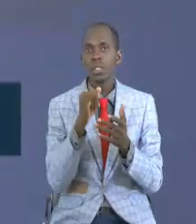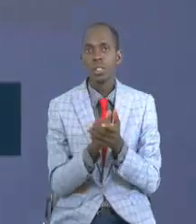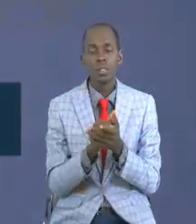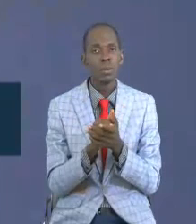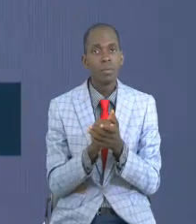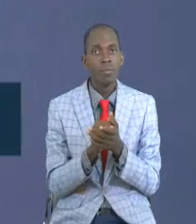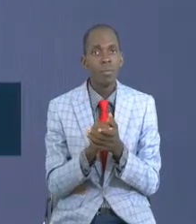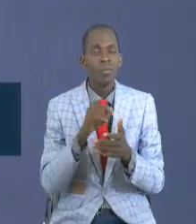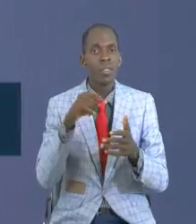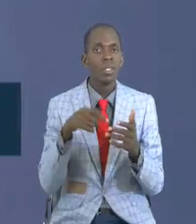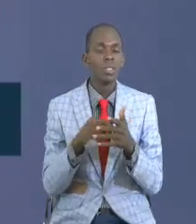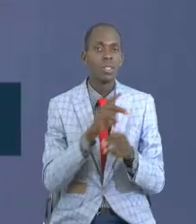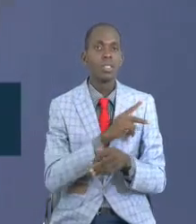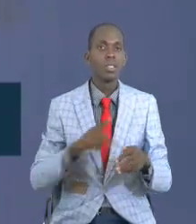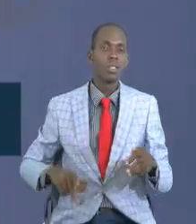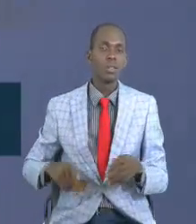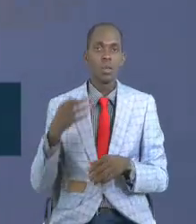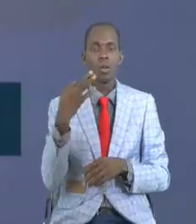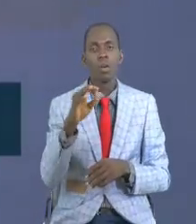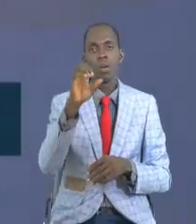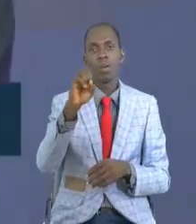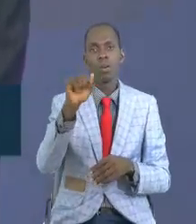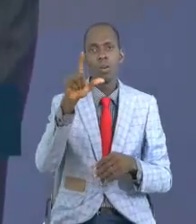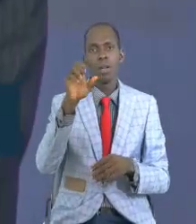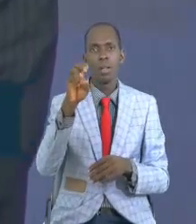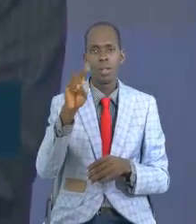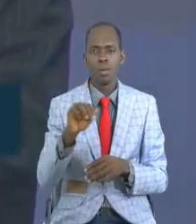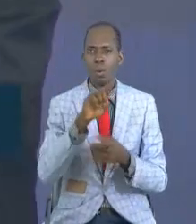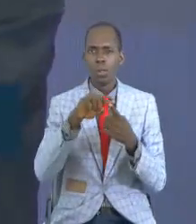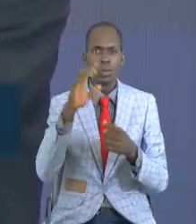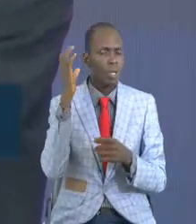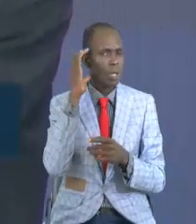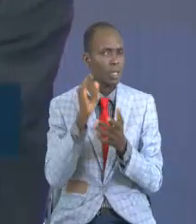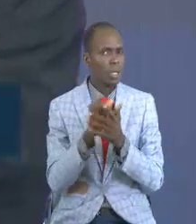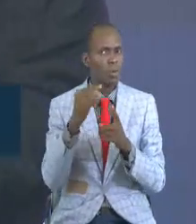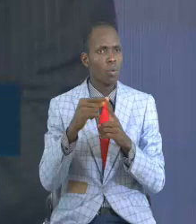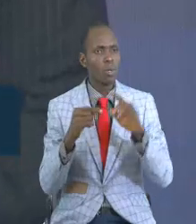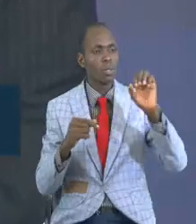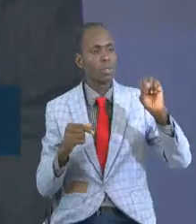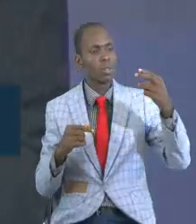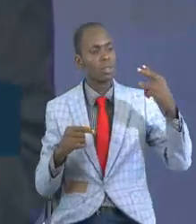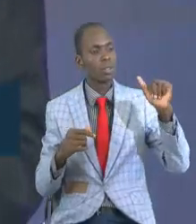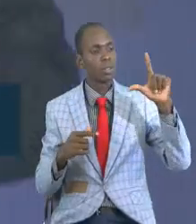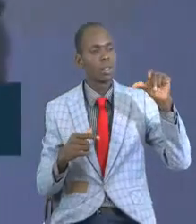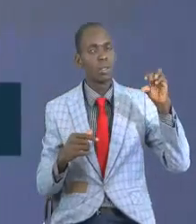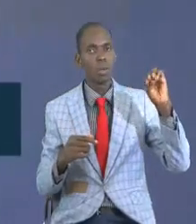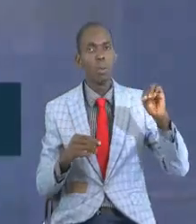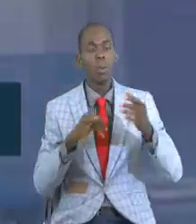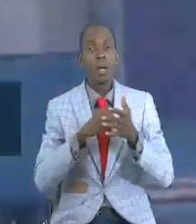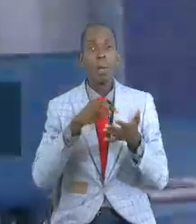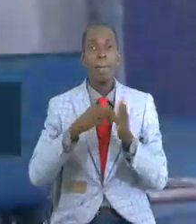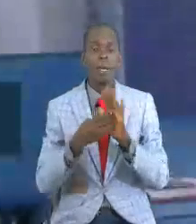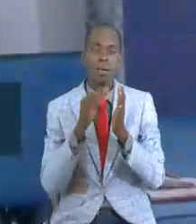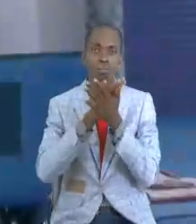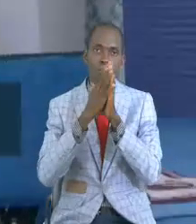king of Salem. When you hear Salem, Shalom, in Hebrew, that's peace. And the